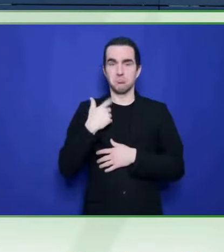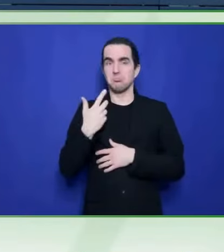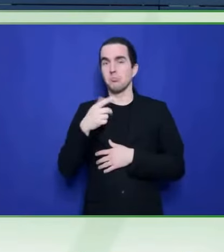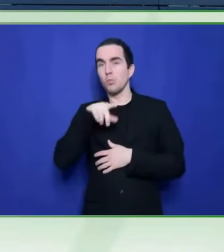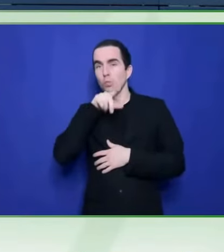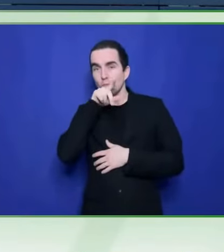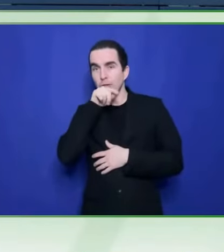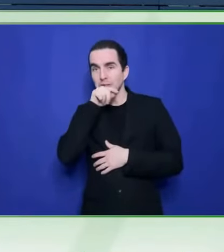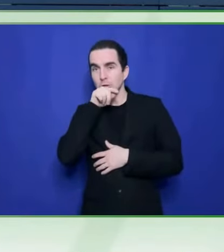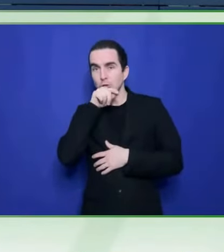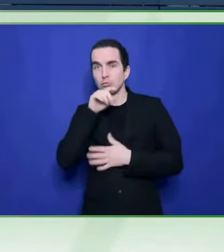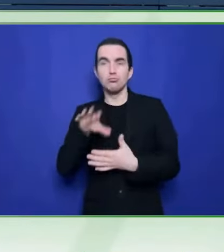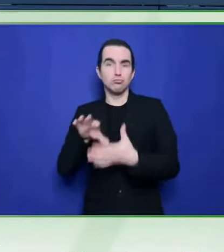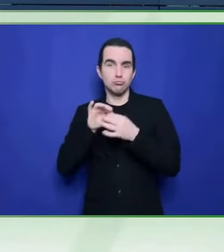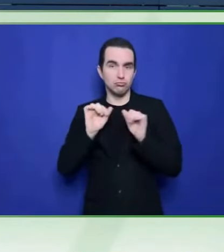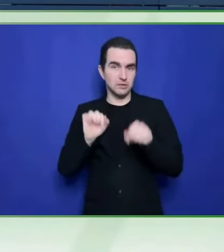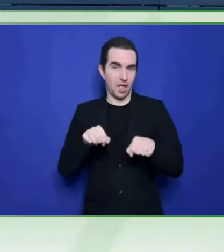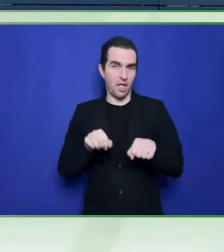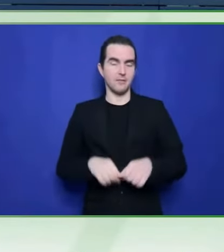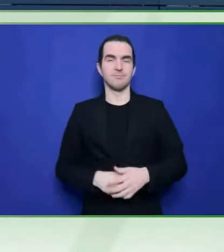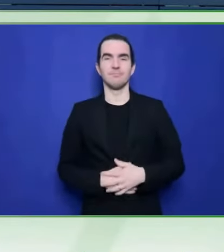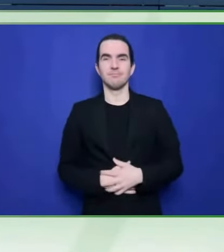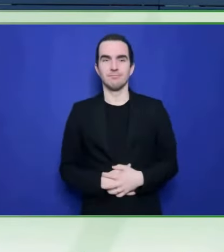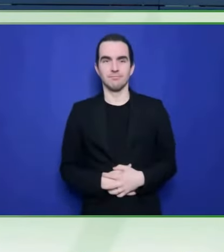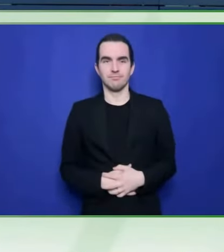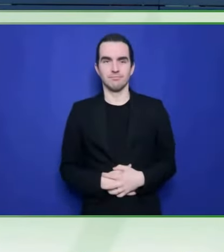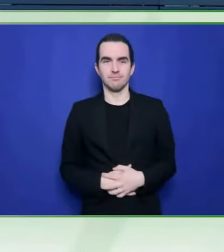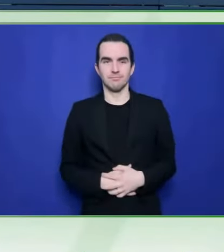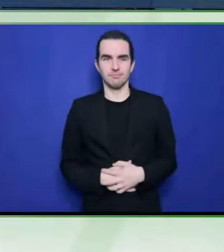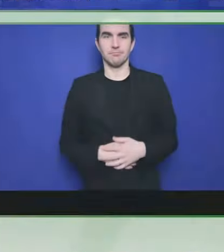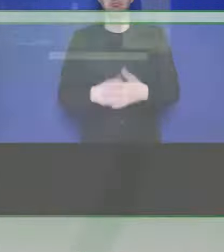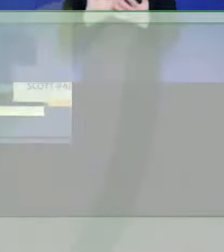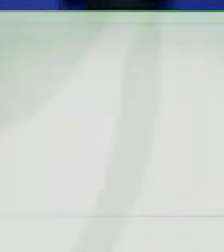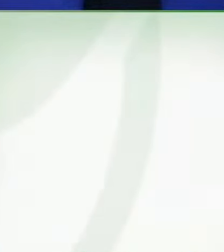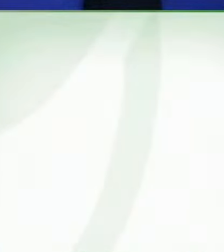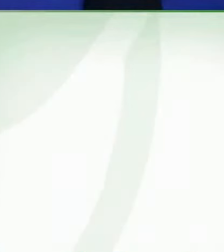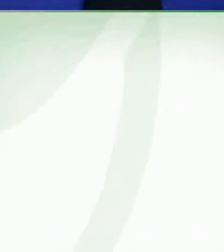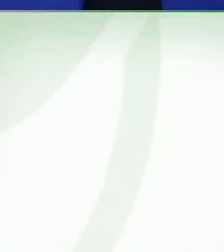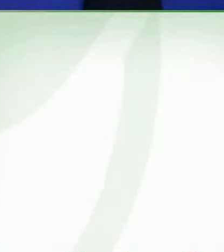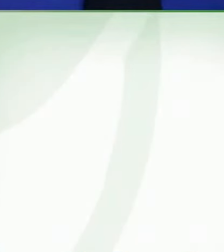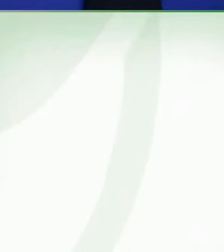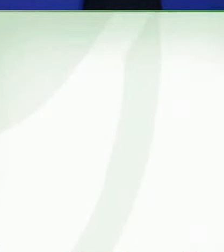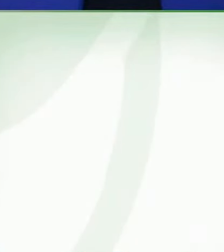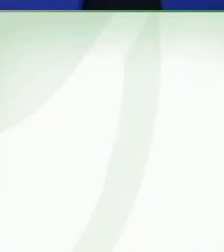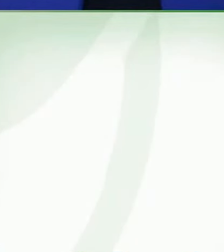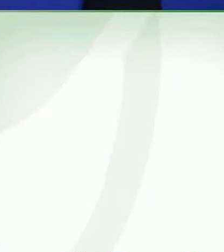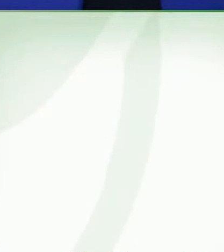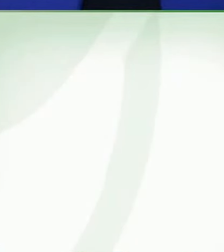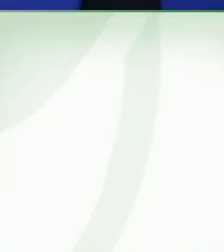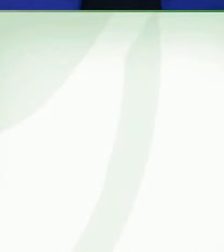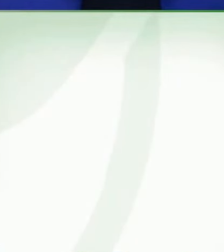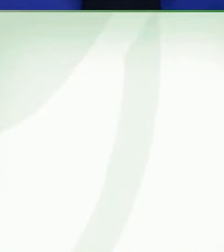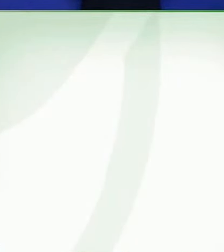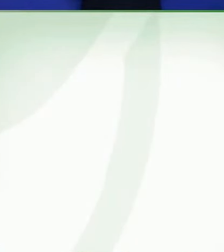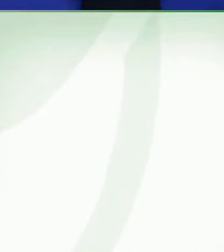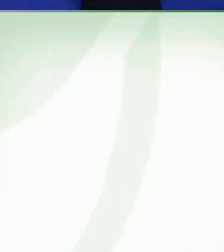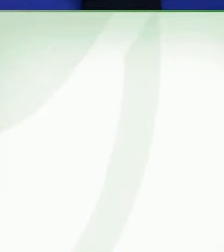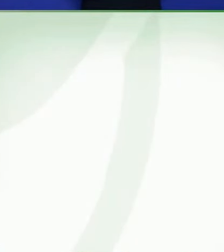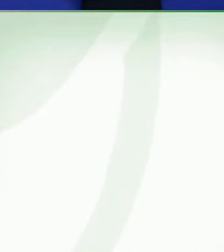Thank you very much, Theo. It's been great to hear from you both as a colleague and as a parent